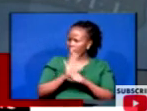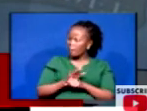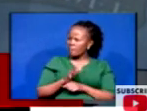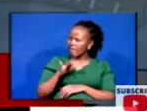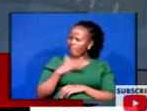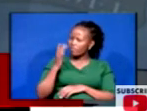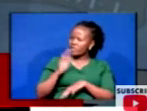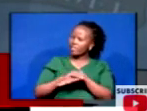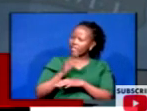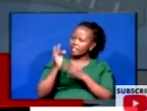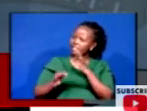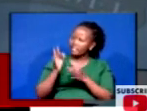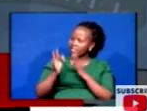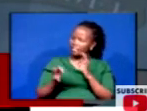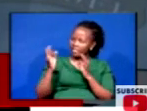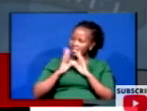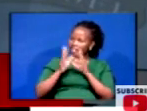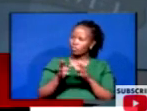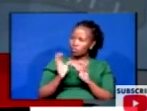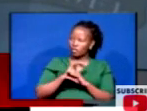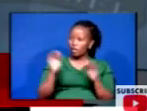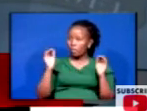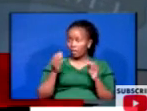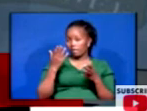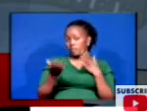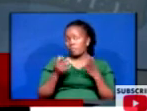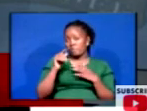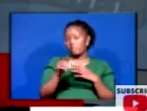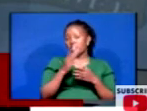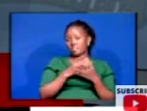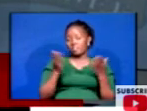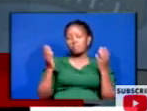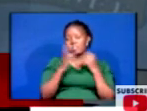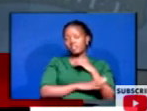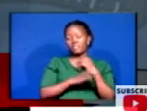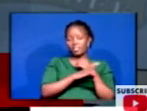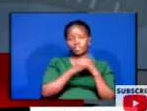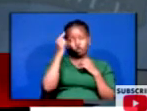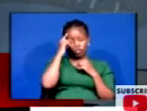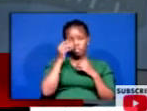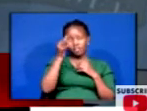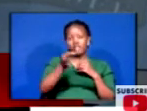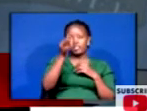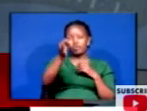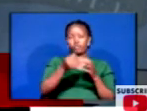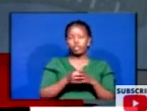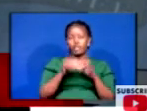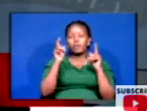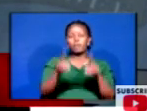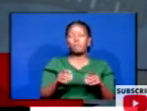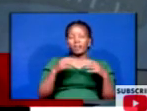outcome. And so perhaps this is something this country is going to think about in future, mm-hmm. that we have to build systems where